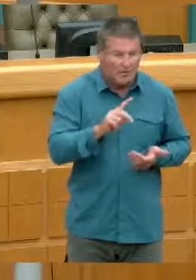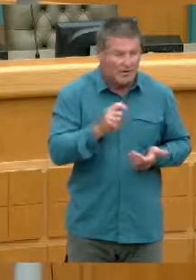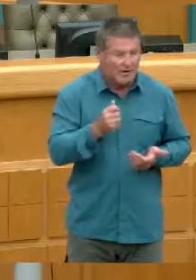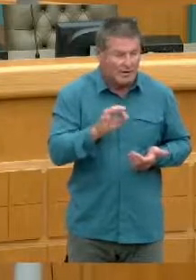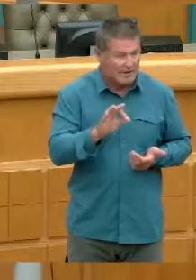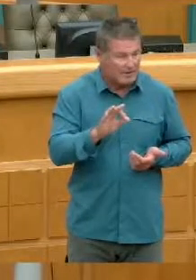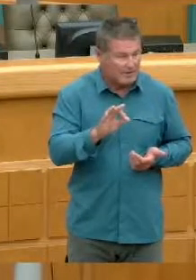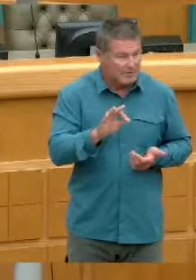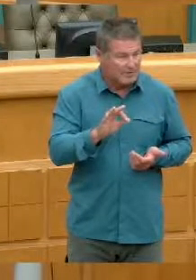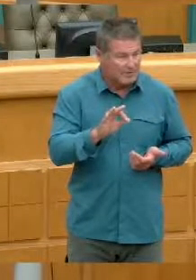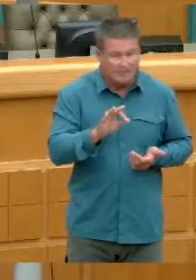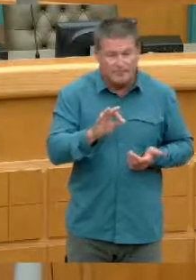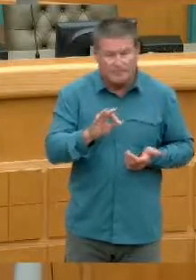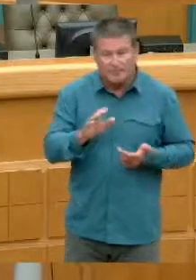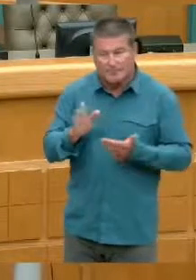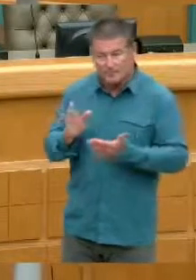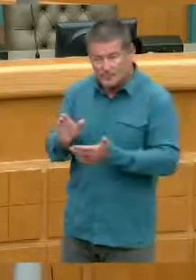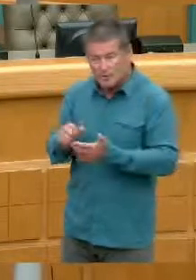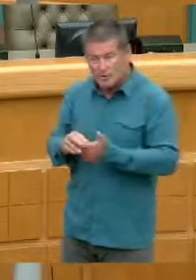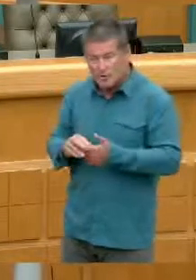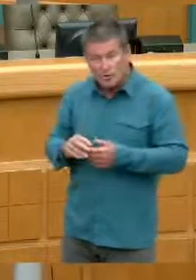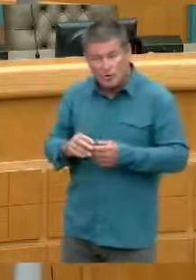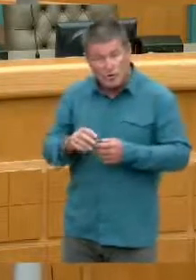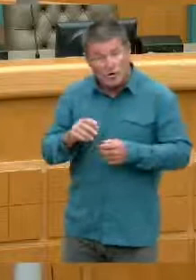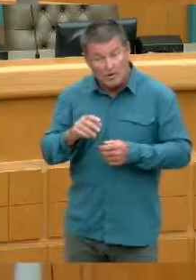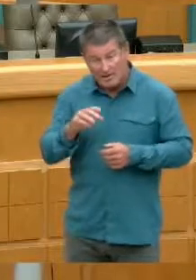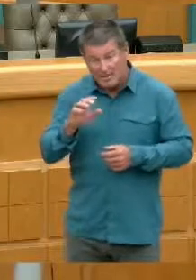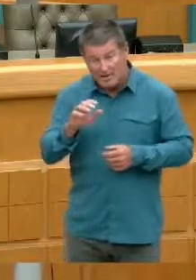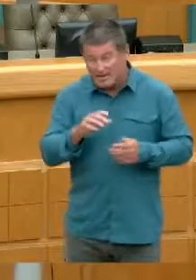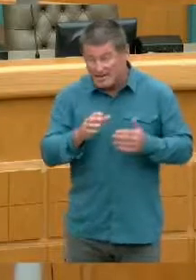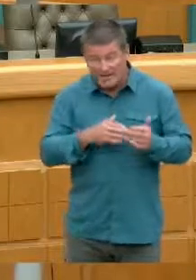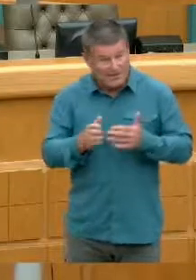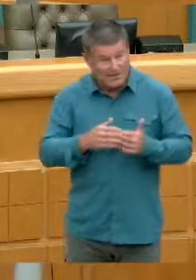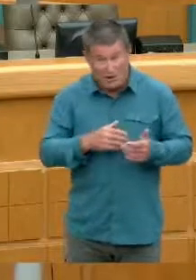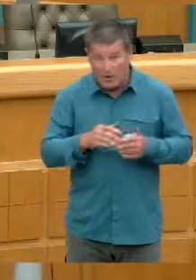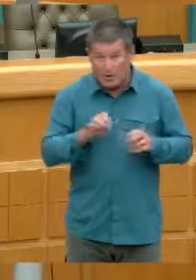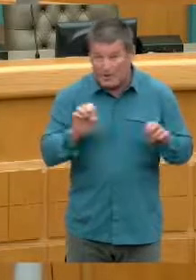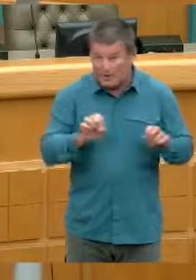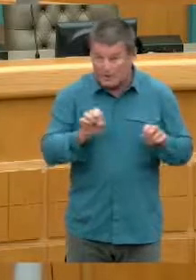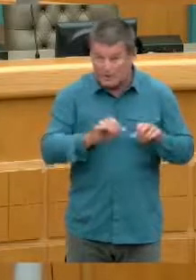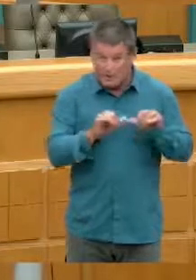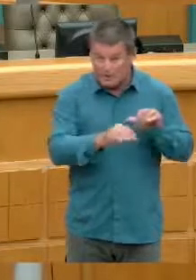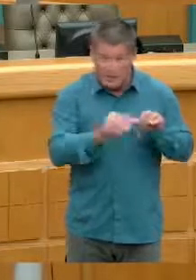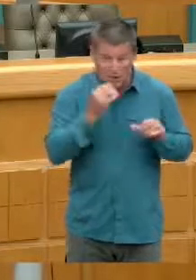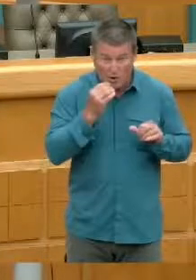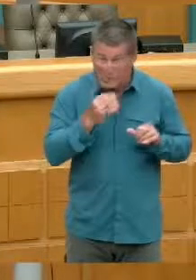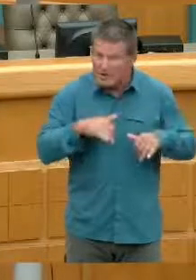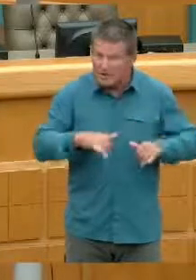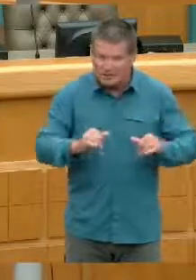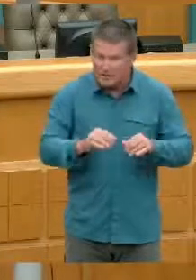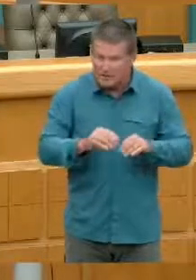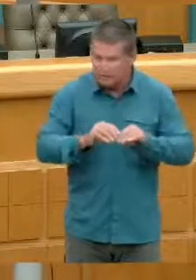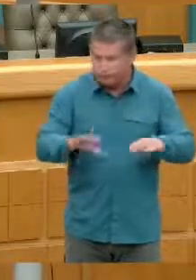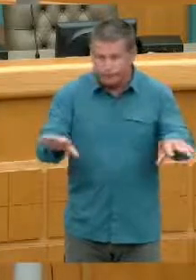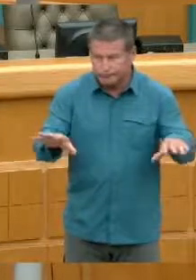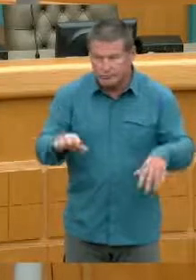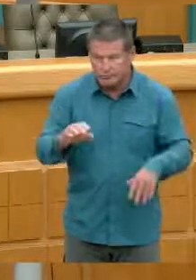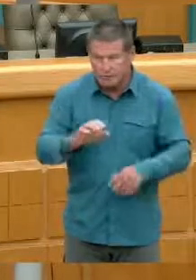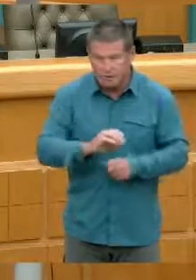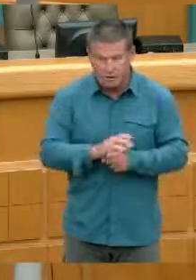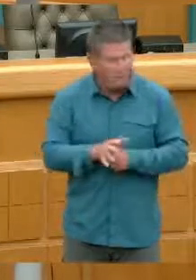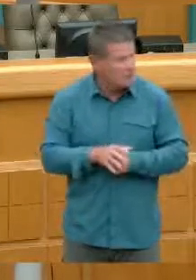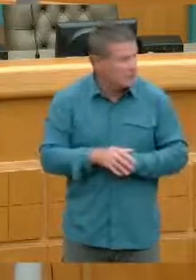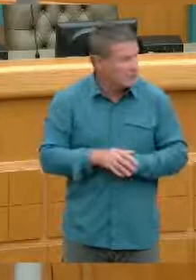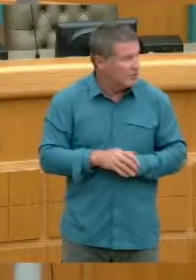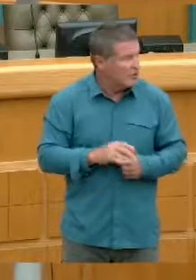increase in COVID-19 even under stay-at-home. So from Easter forward, that occurred. So what we did here was we carried the conditions, the